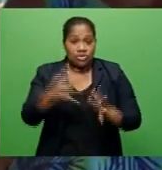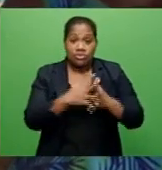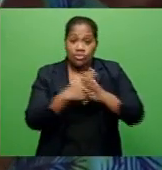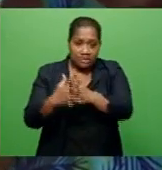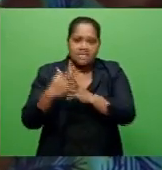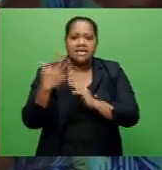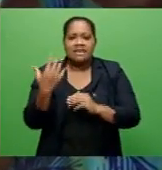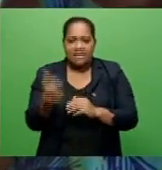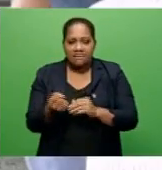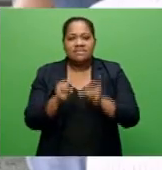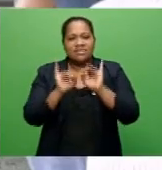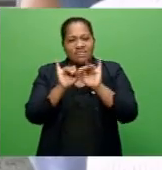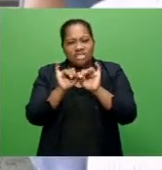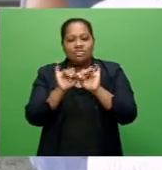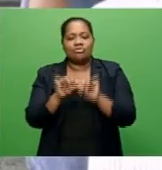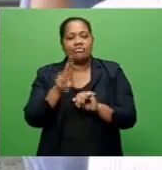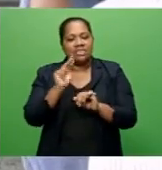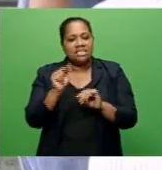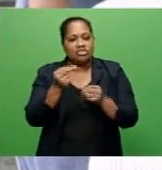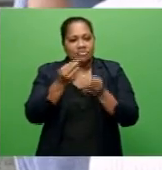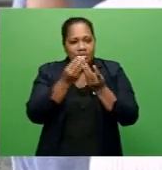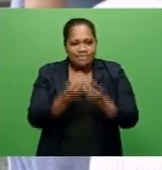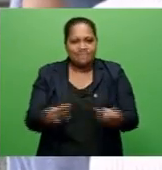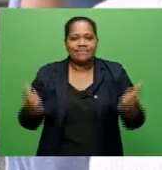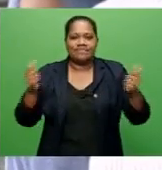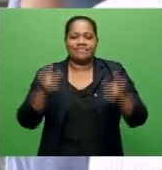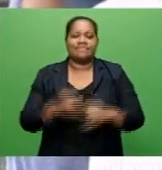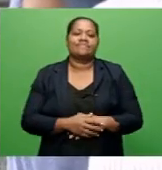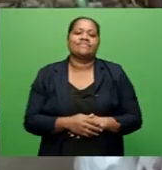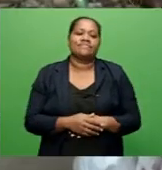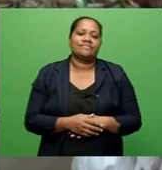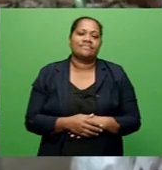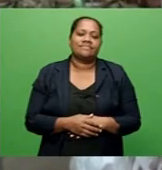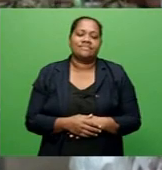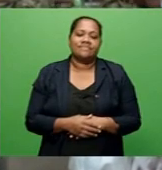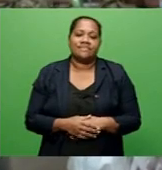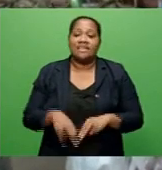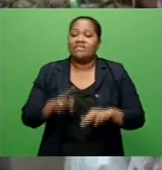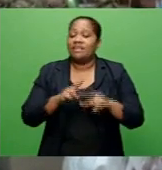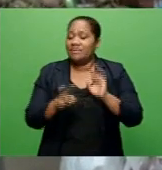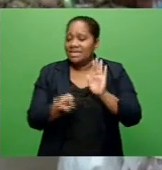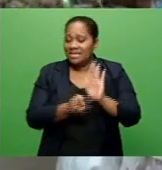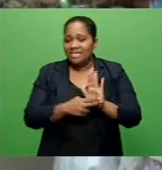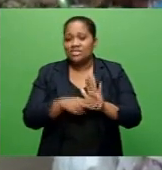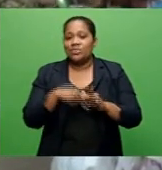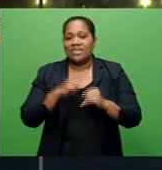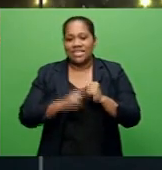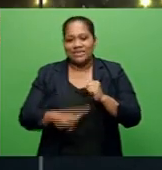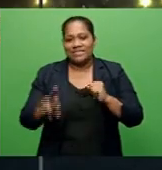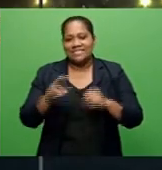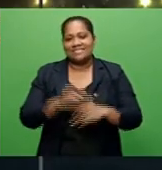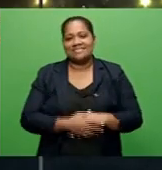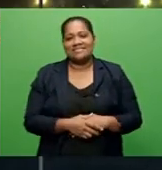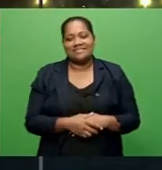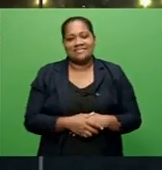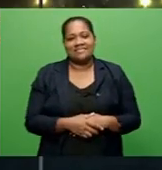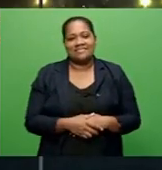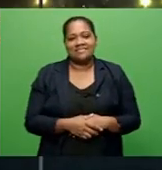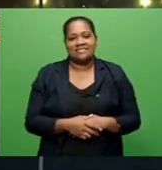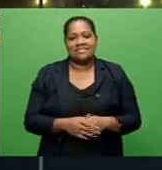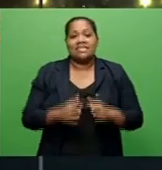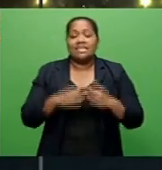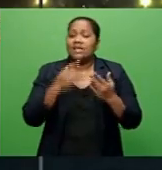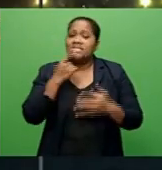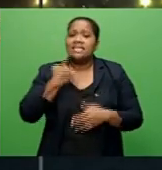issues yet to be ironed out at a few municipalities. Felipe Naikaso, FBC News. And now to tell us